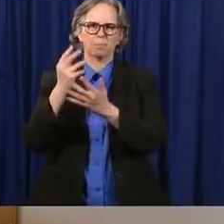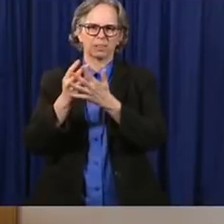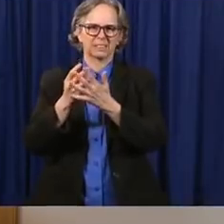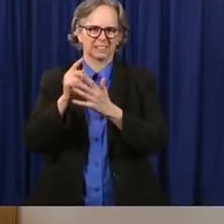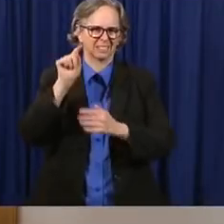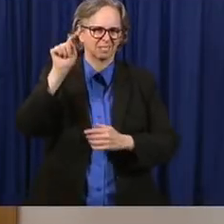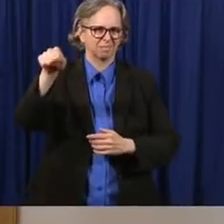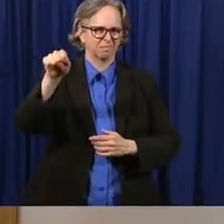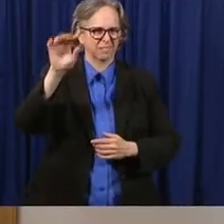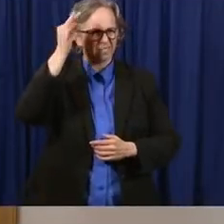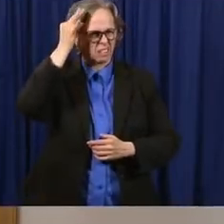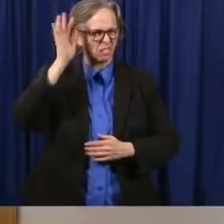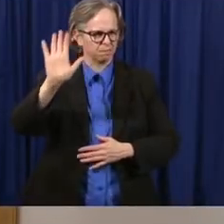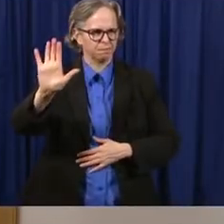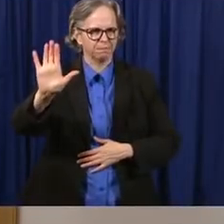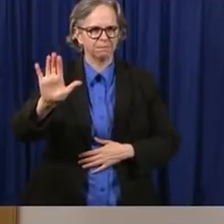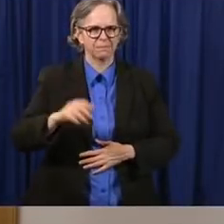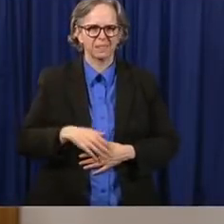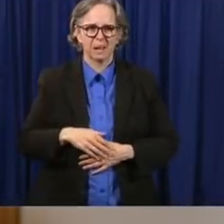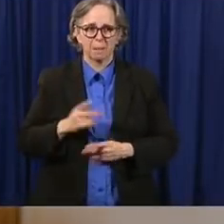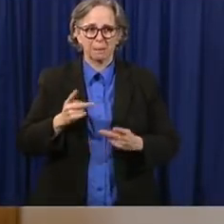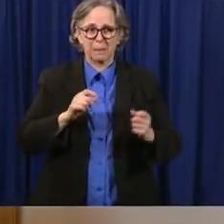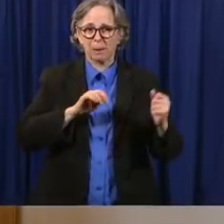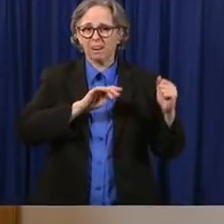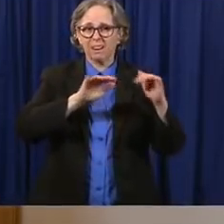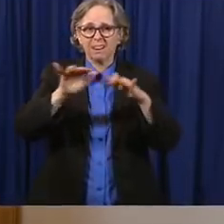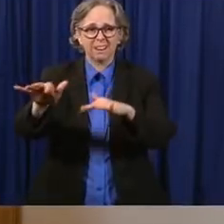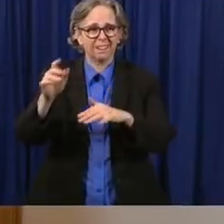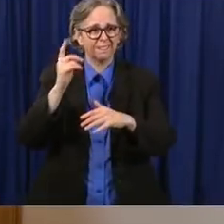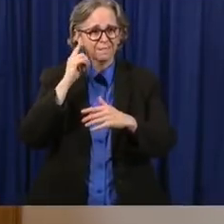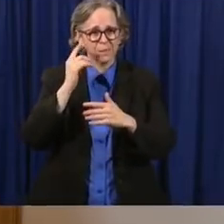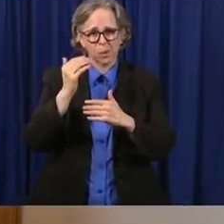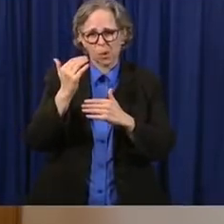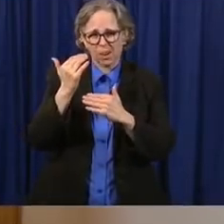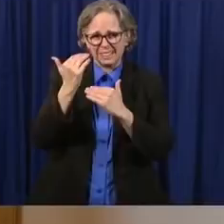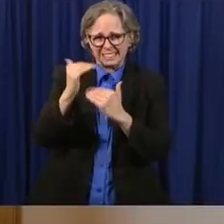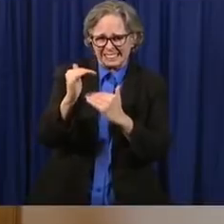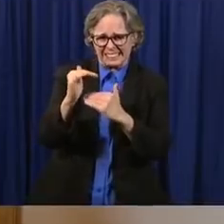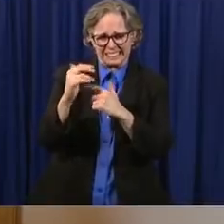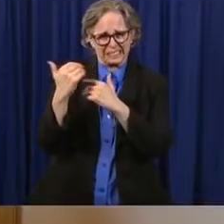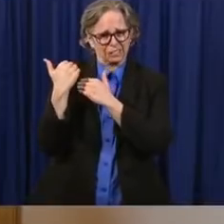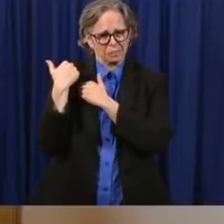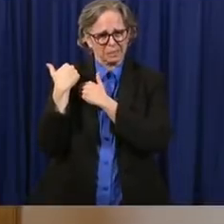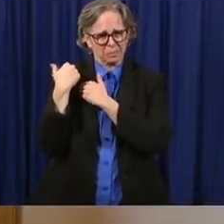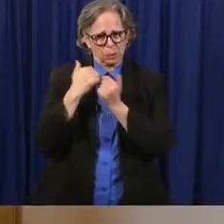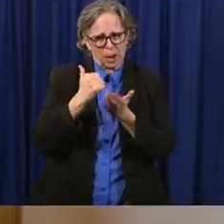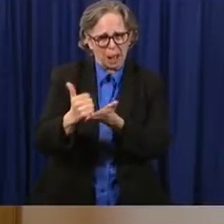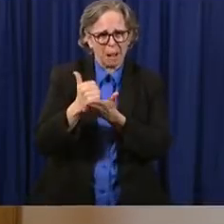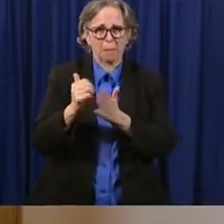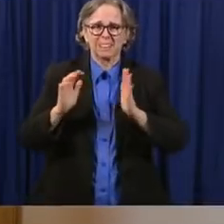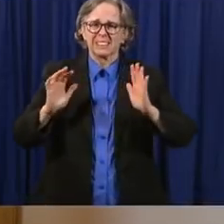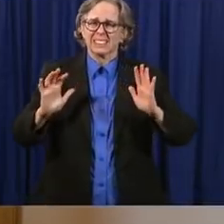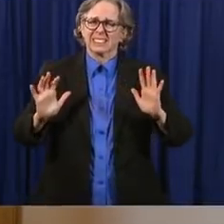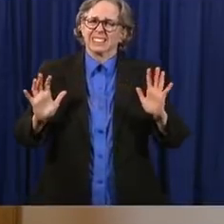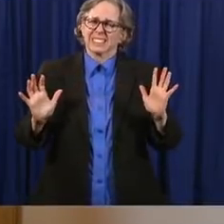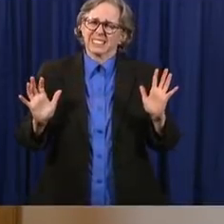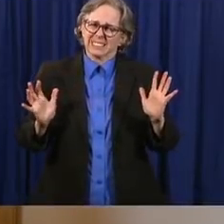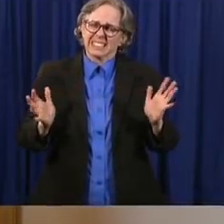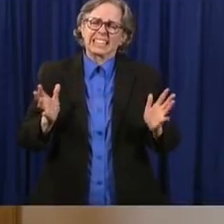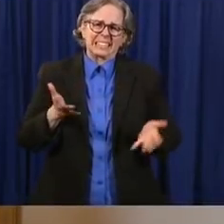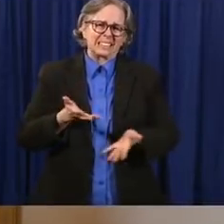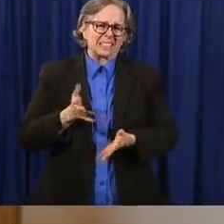limited purposes, but it's going okay. But, it's a difficult